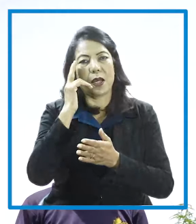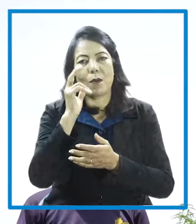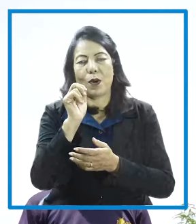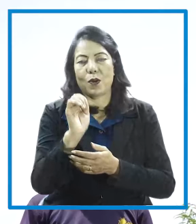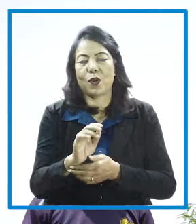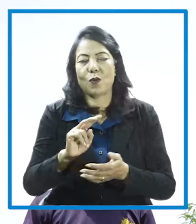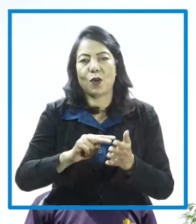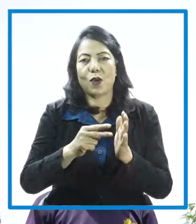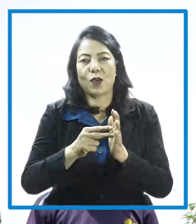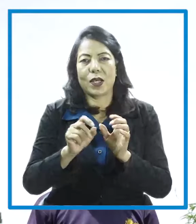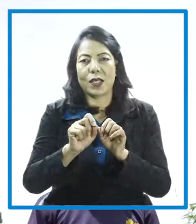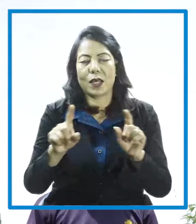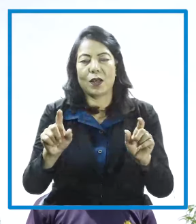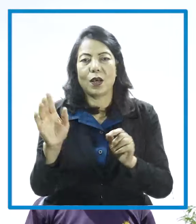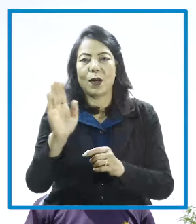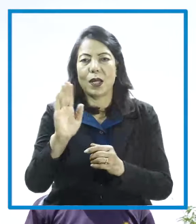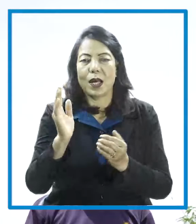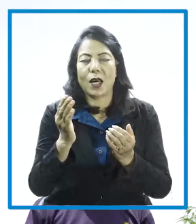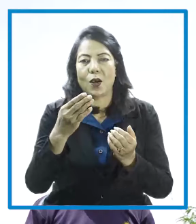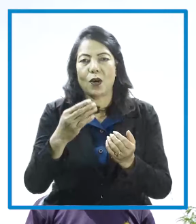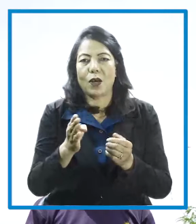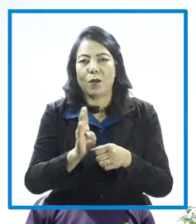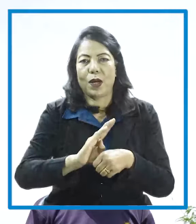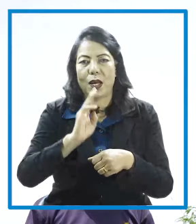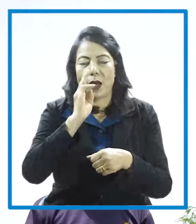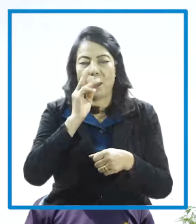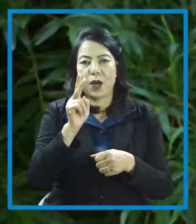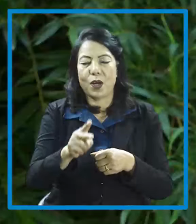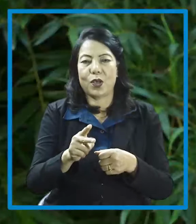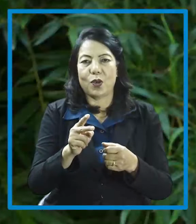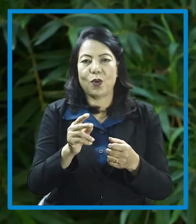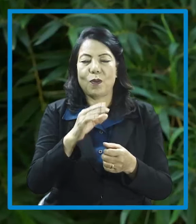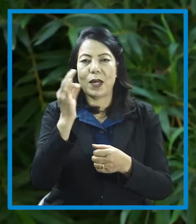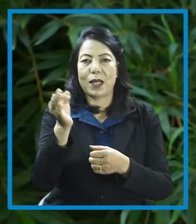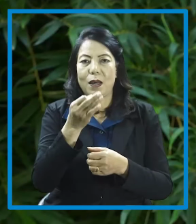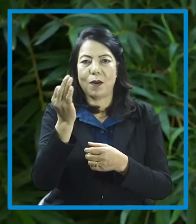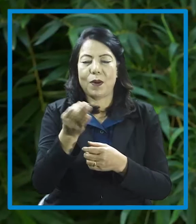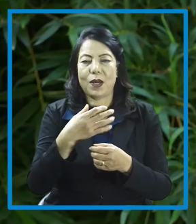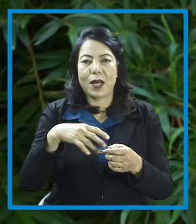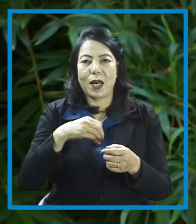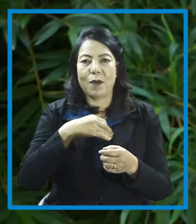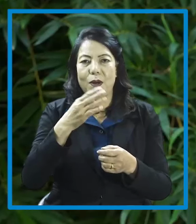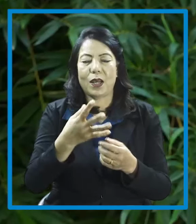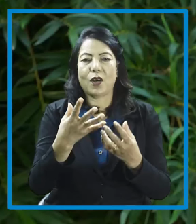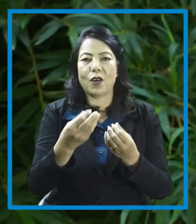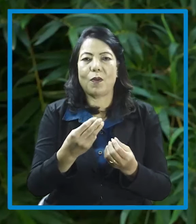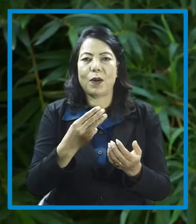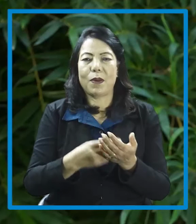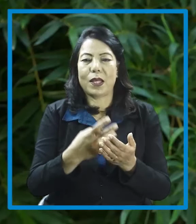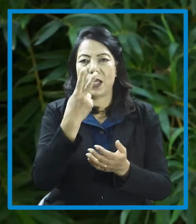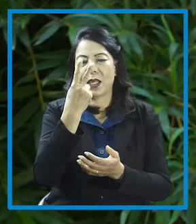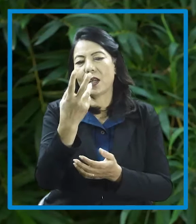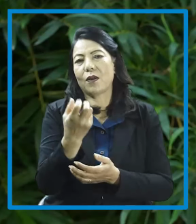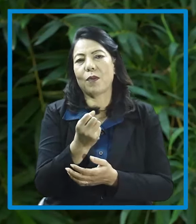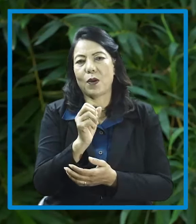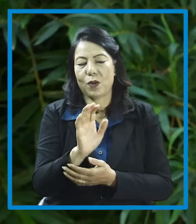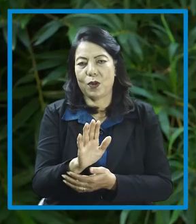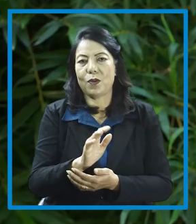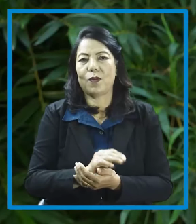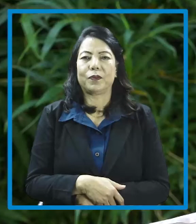and cordial environment, we rarely see that kind of environment in any project when you